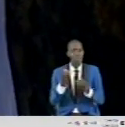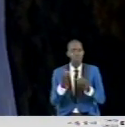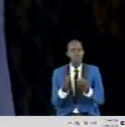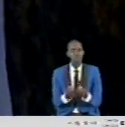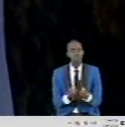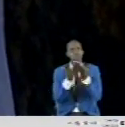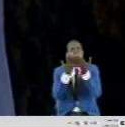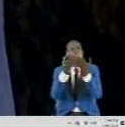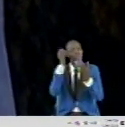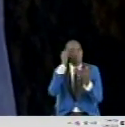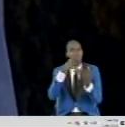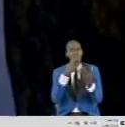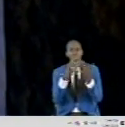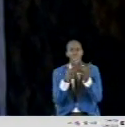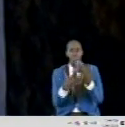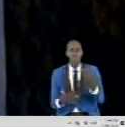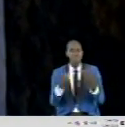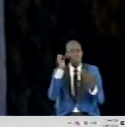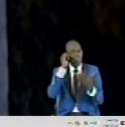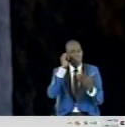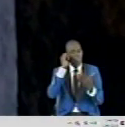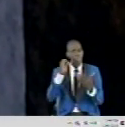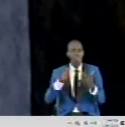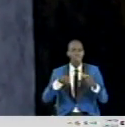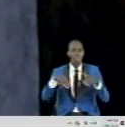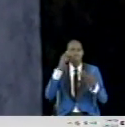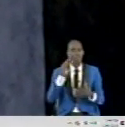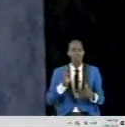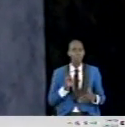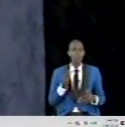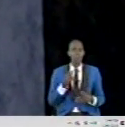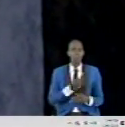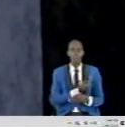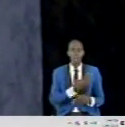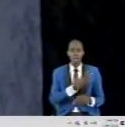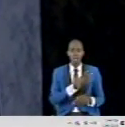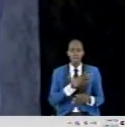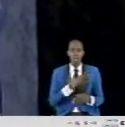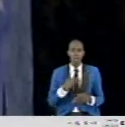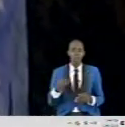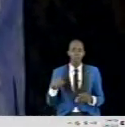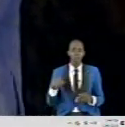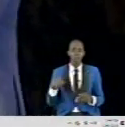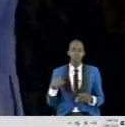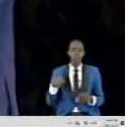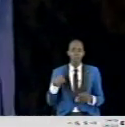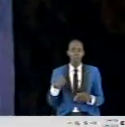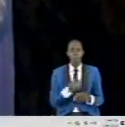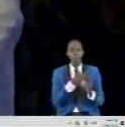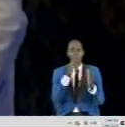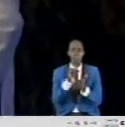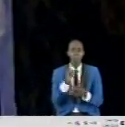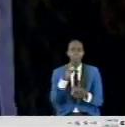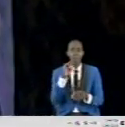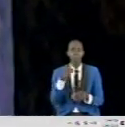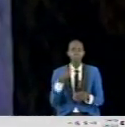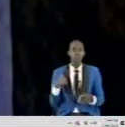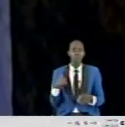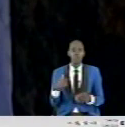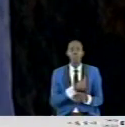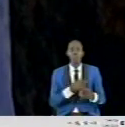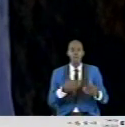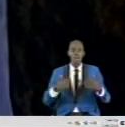is shared for us I will believe that and so we have the models of